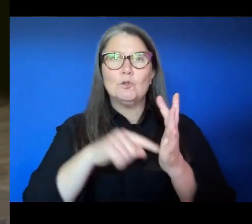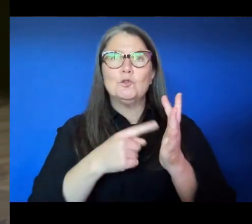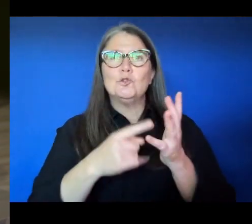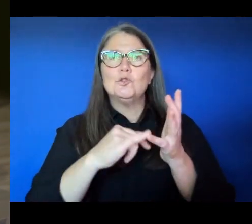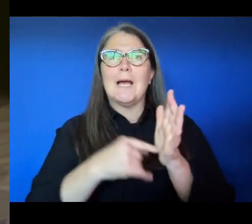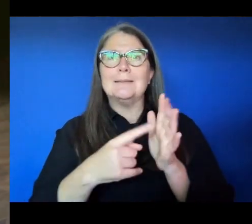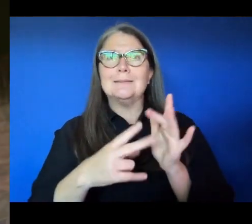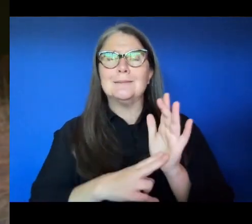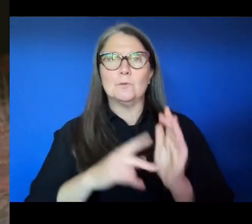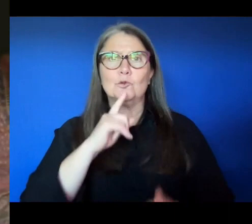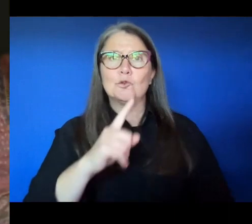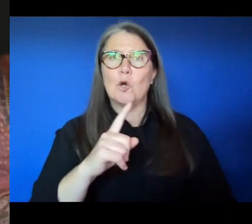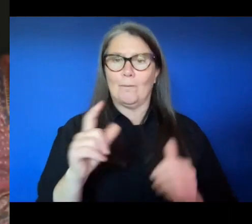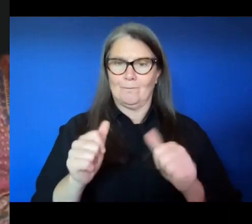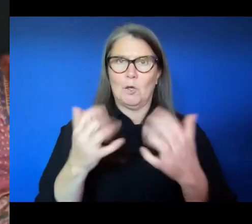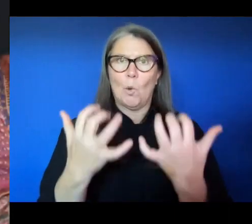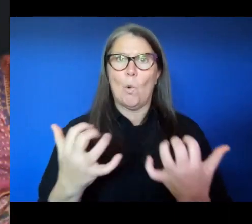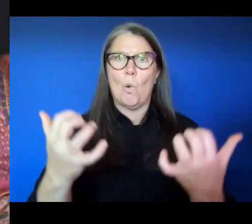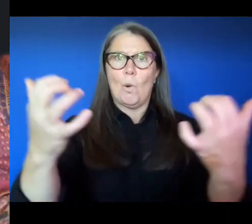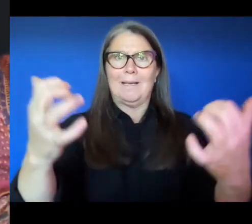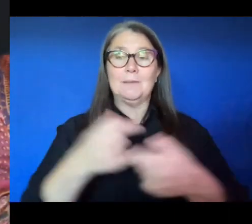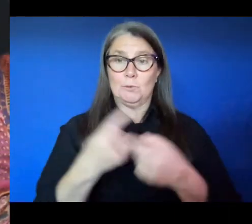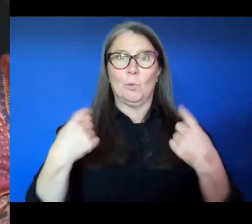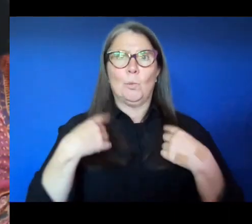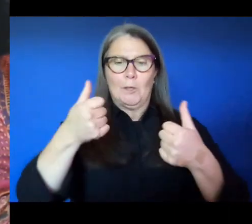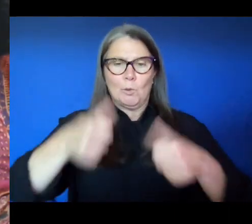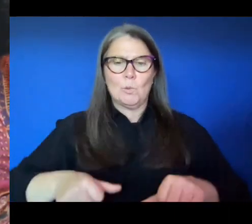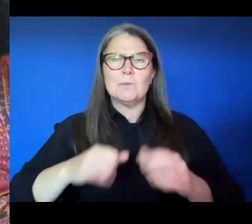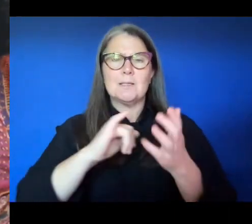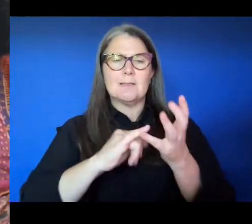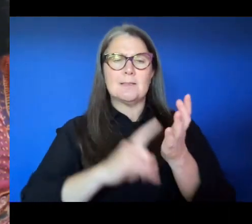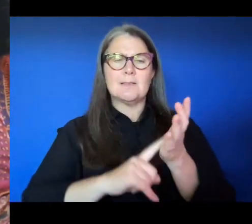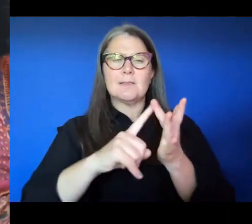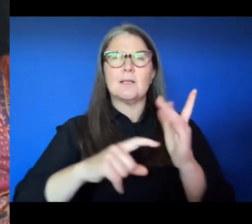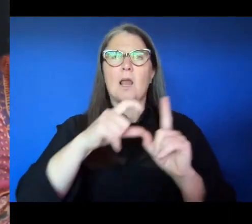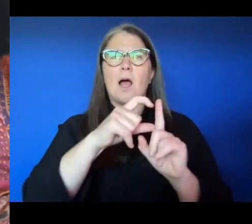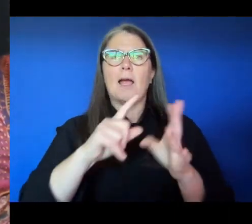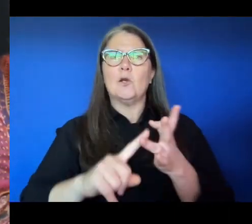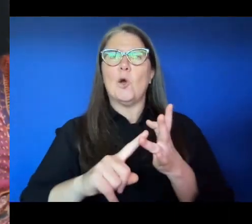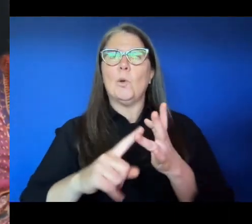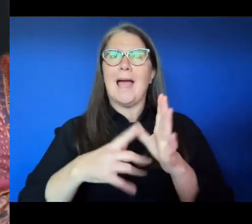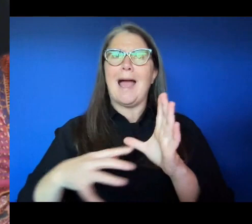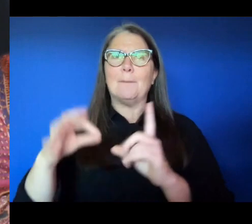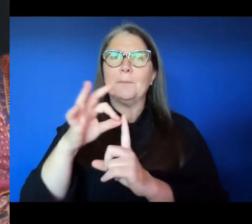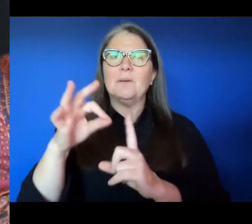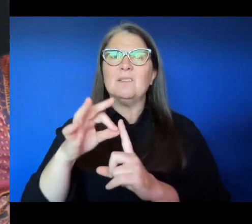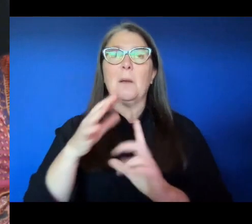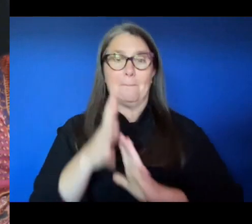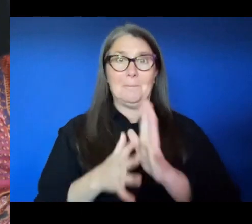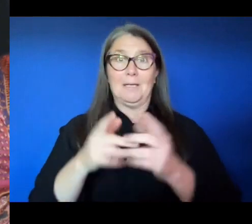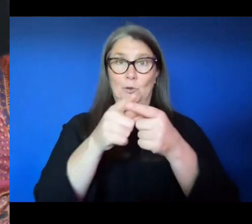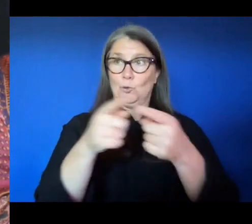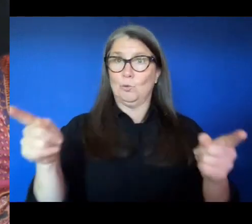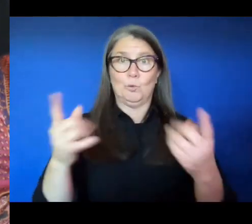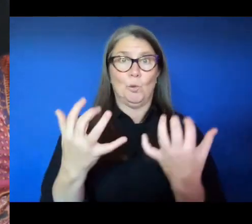here, that we're using the Slido app tonight to take questions from the audience. I think the details will come up on the screen